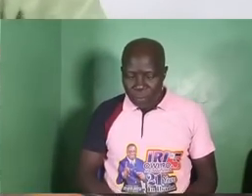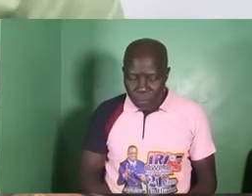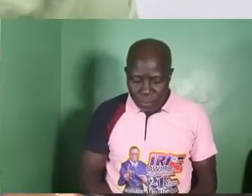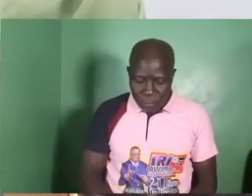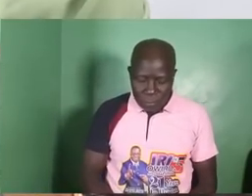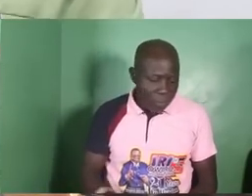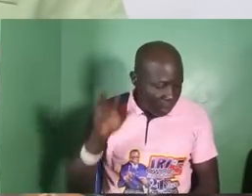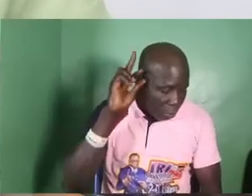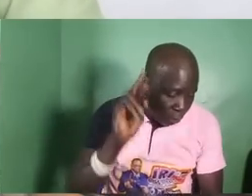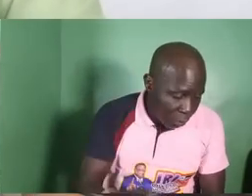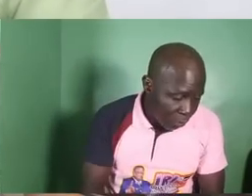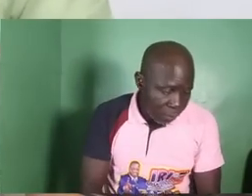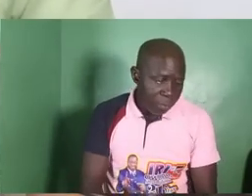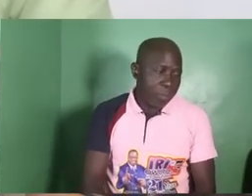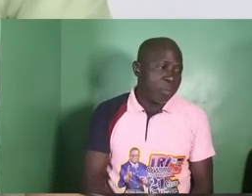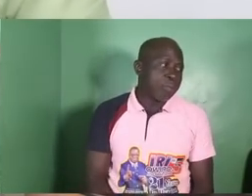Listen to me.